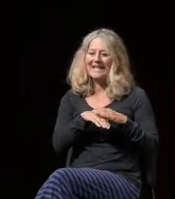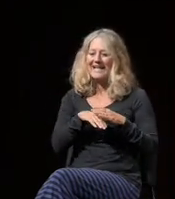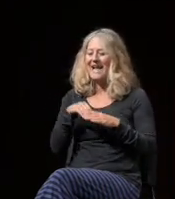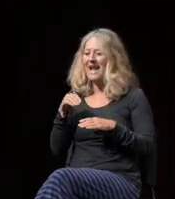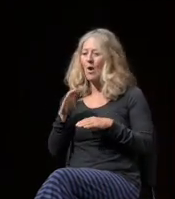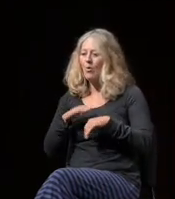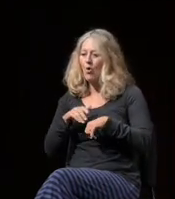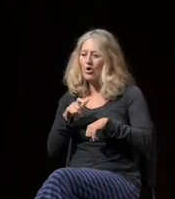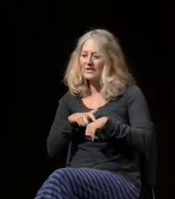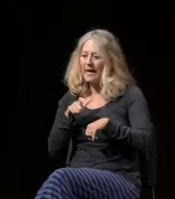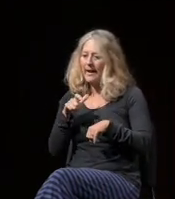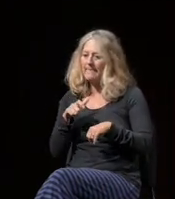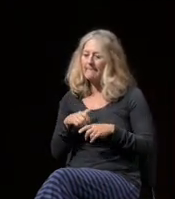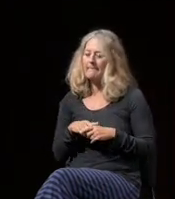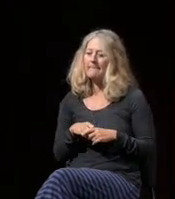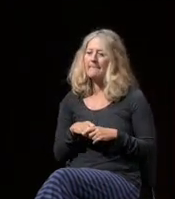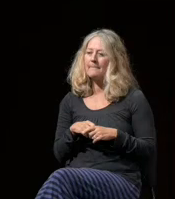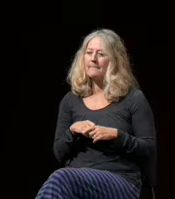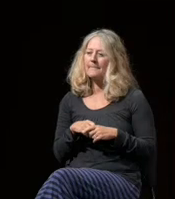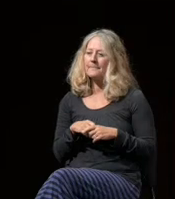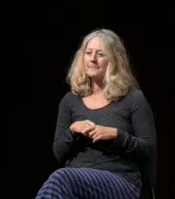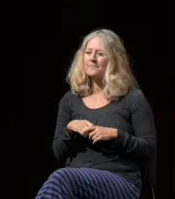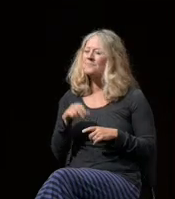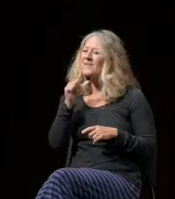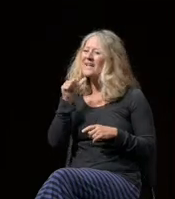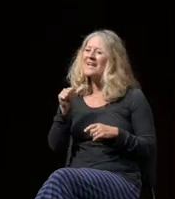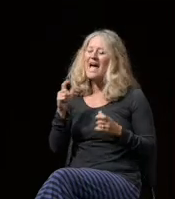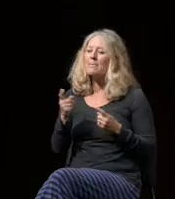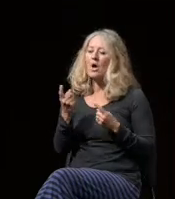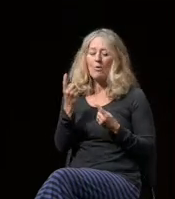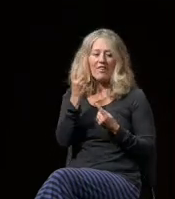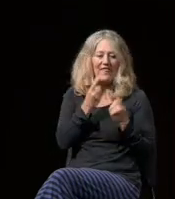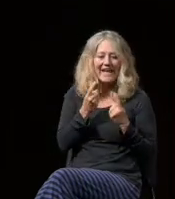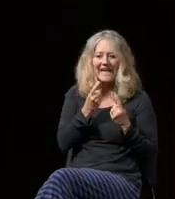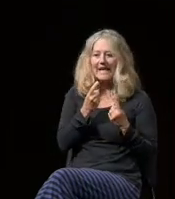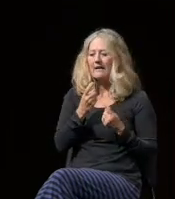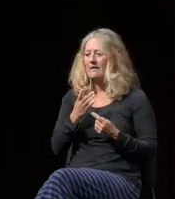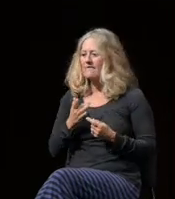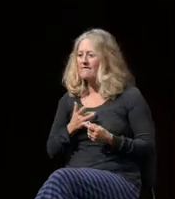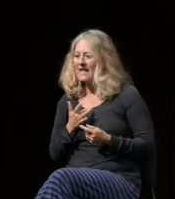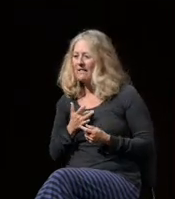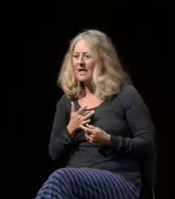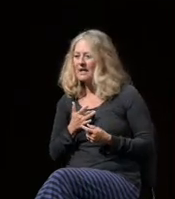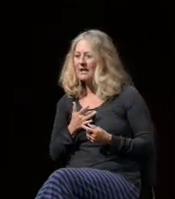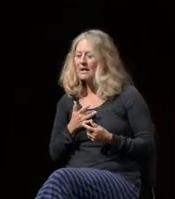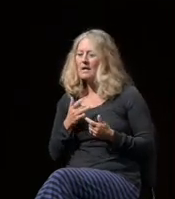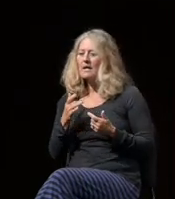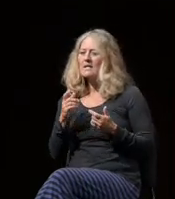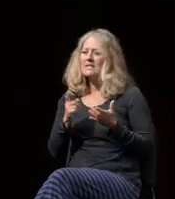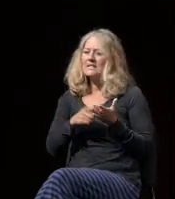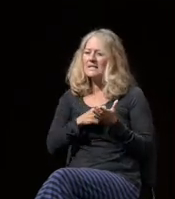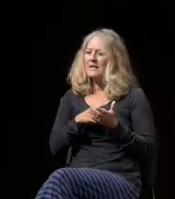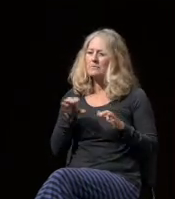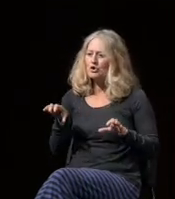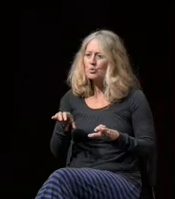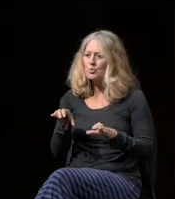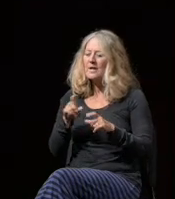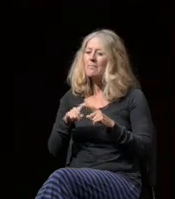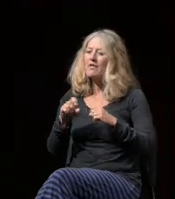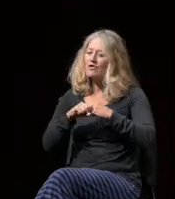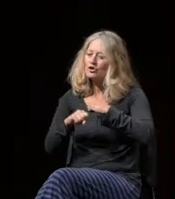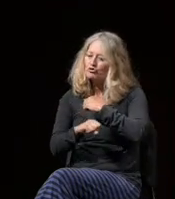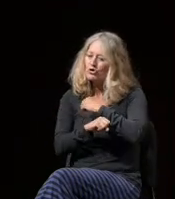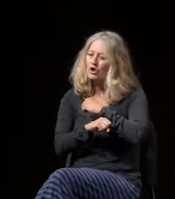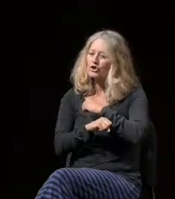and get out on time. Okay, so it's not about what we're thinking or feeling or sometimes doing, it's about the structures that